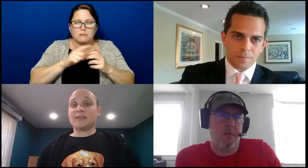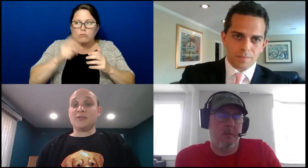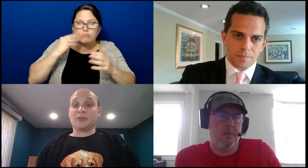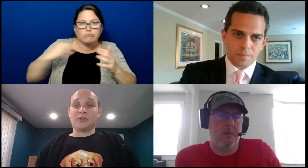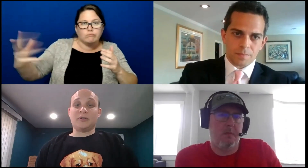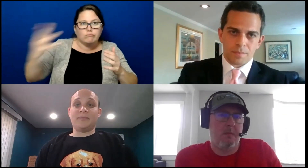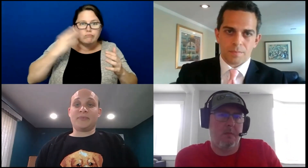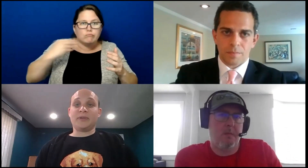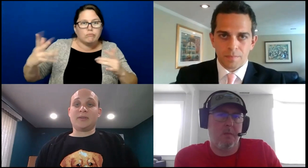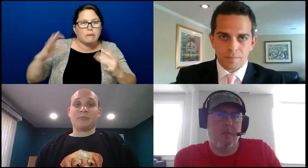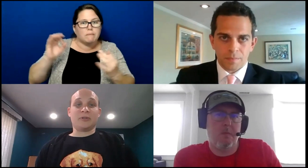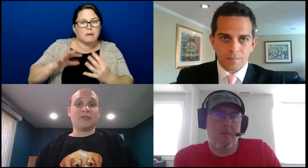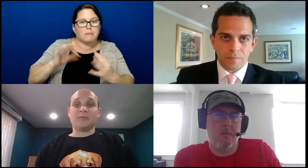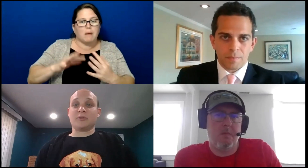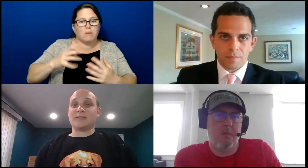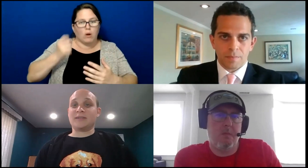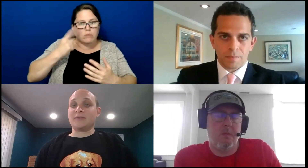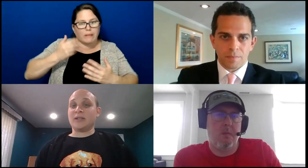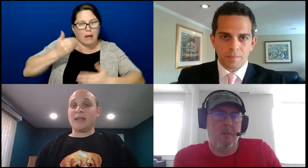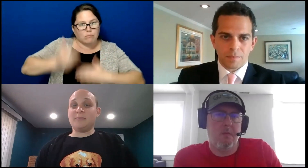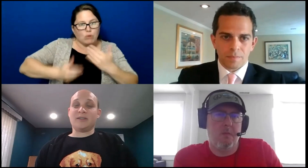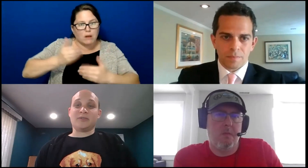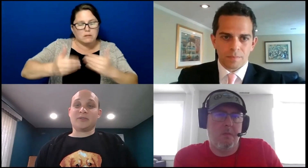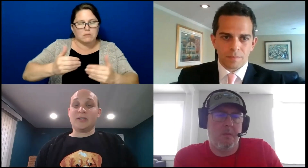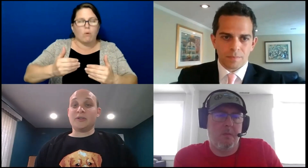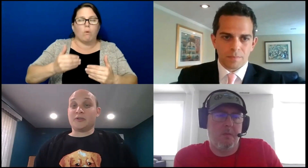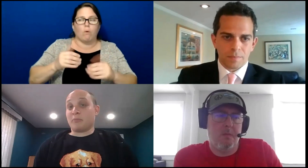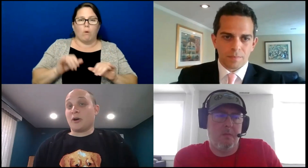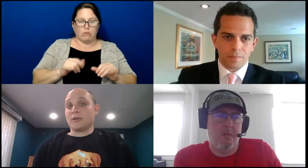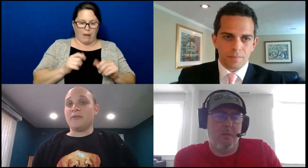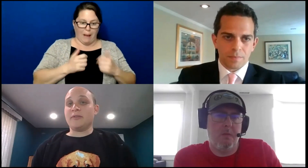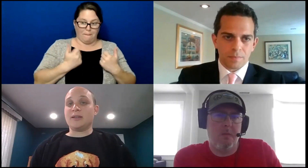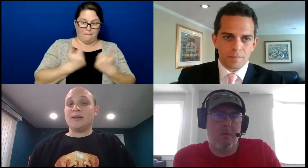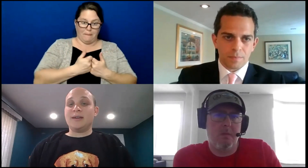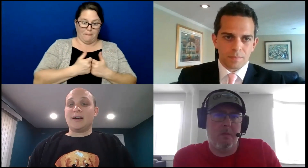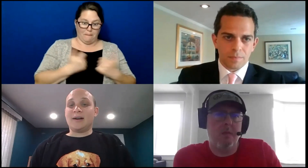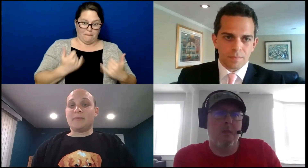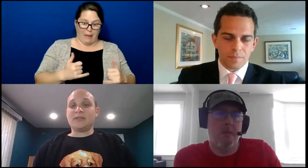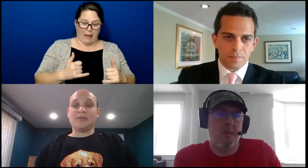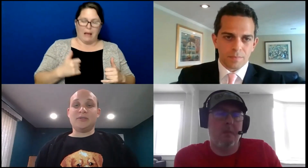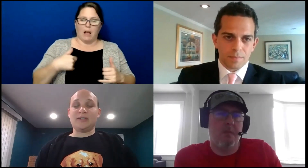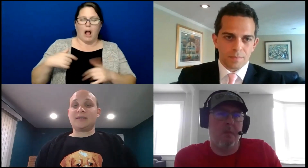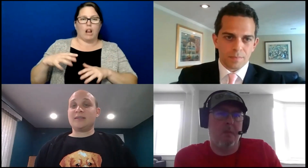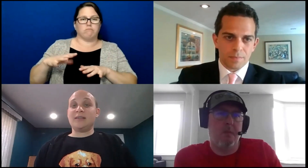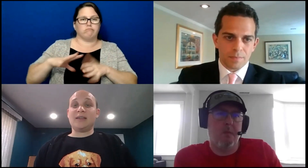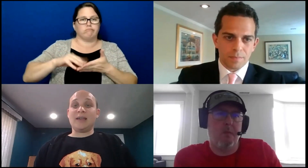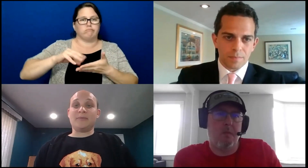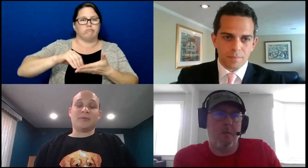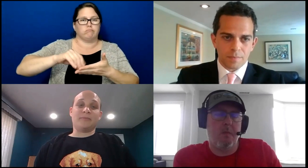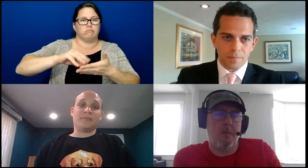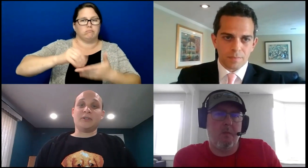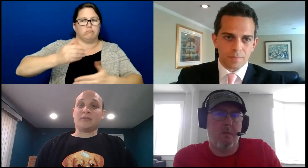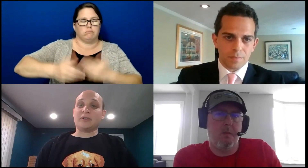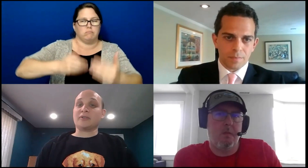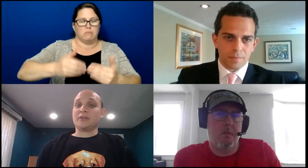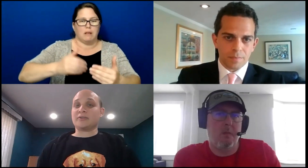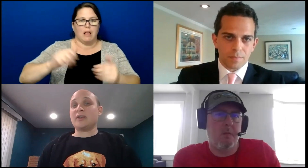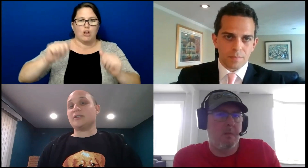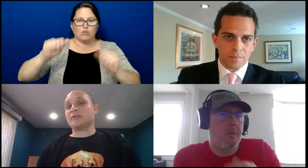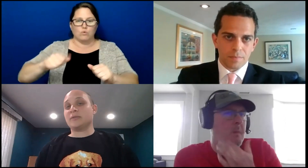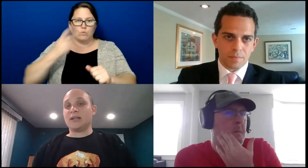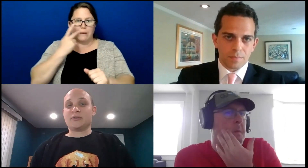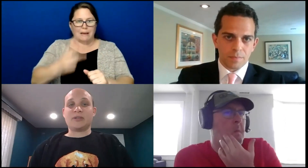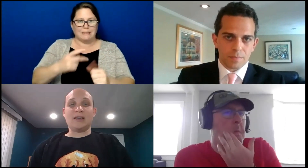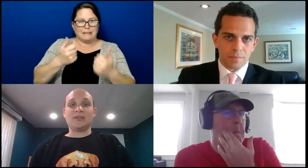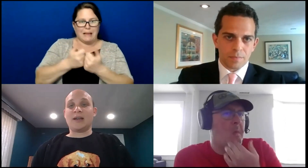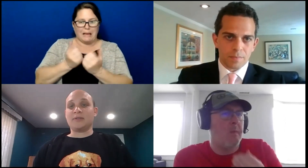the process, you learn the production process of a game because you're part of it. And so you get to see the game from, an earlier